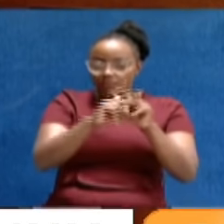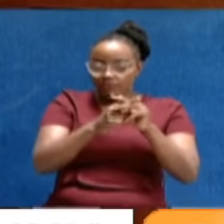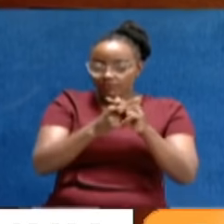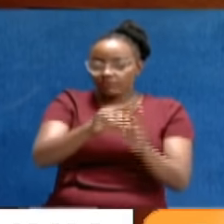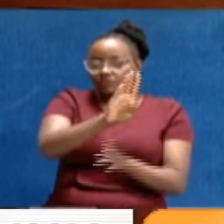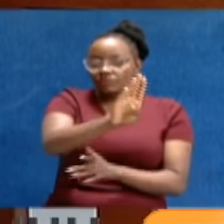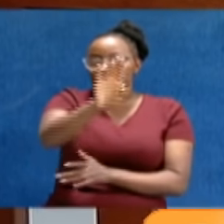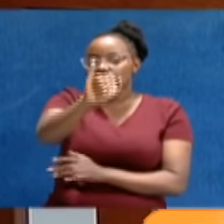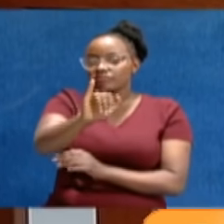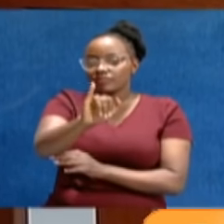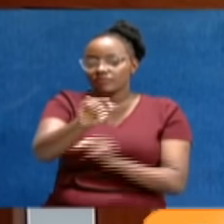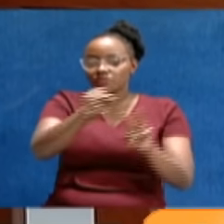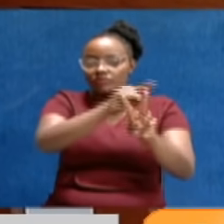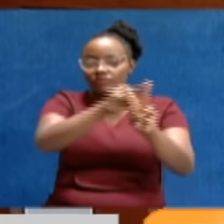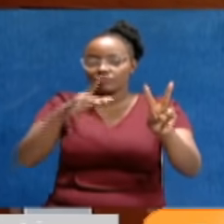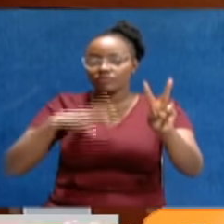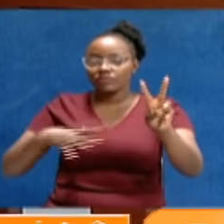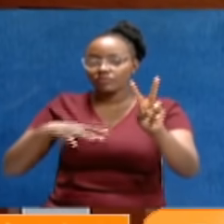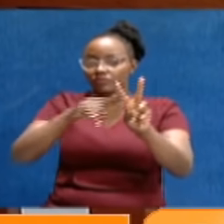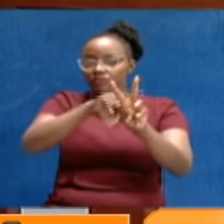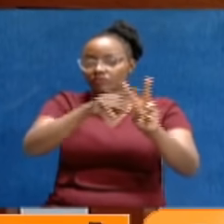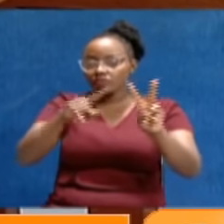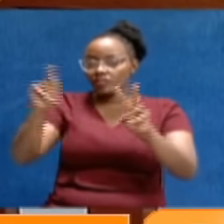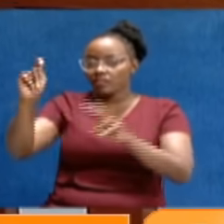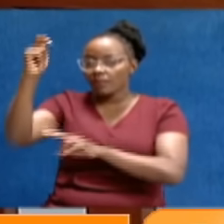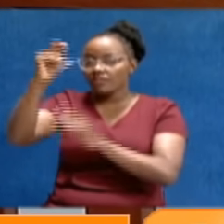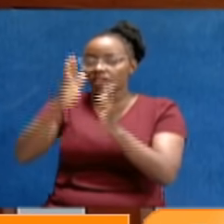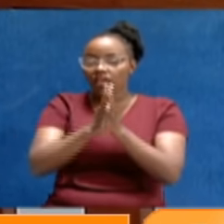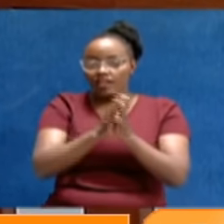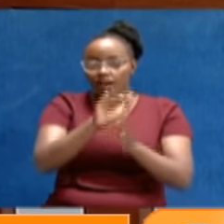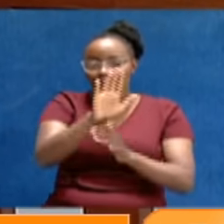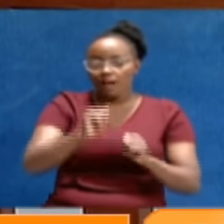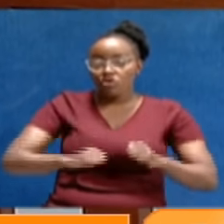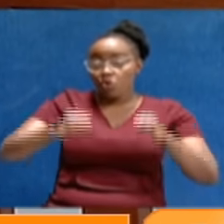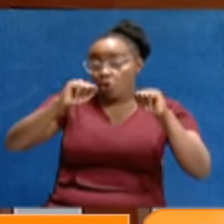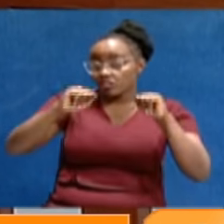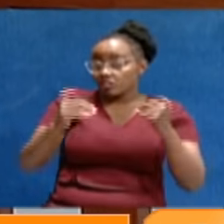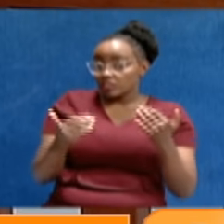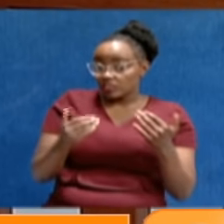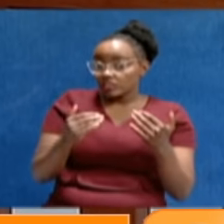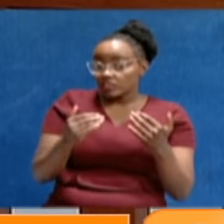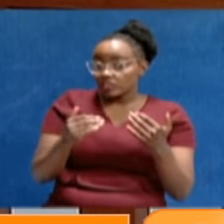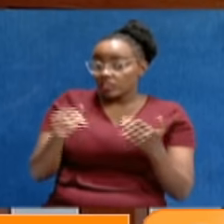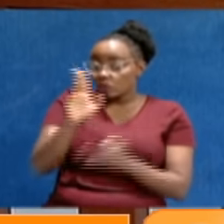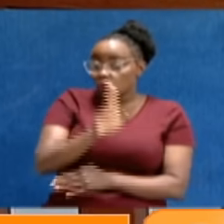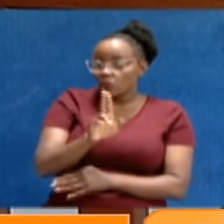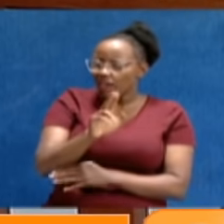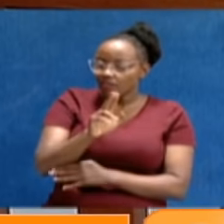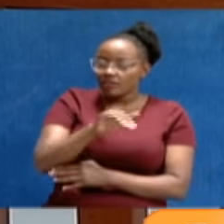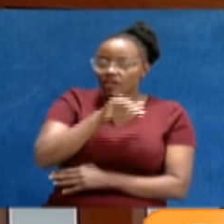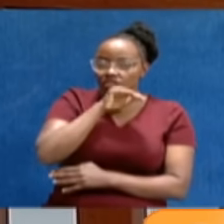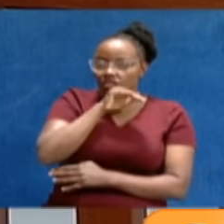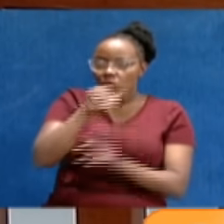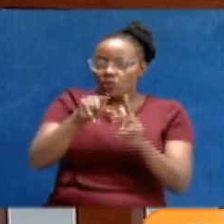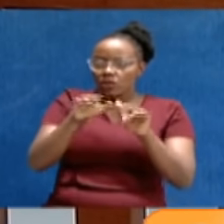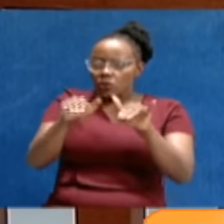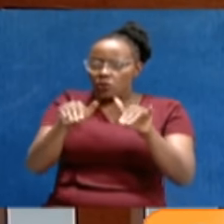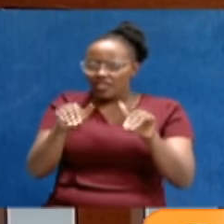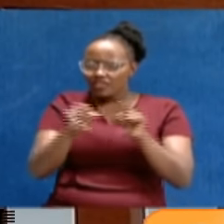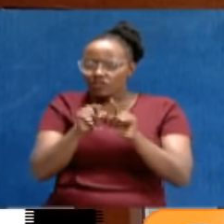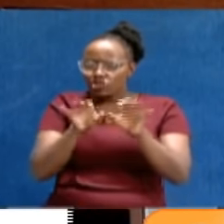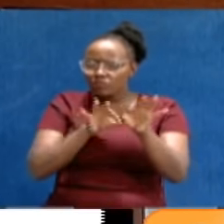of this BBI was two people, His Excellency the President and her boss. We waited for it to be unbundled or